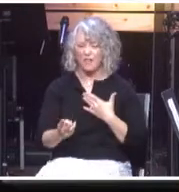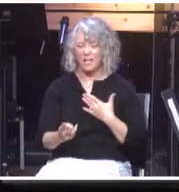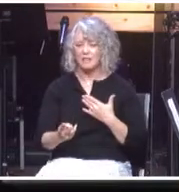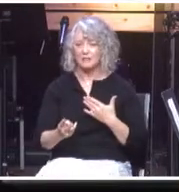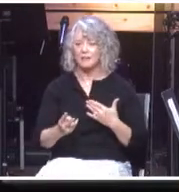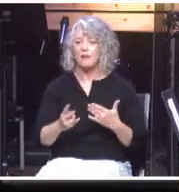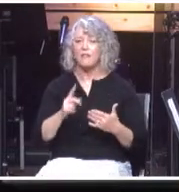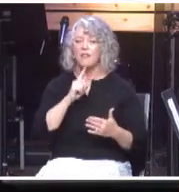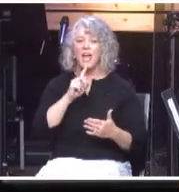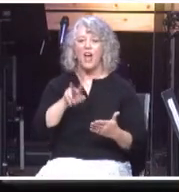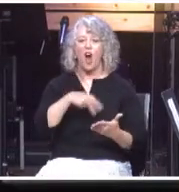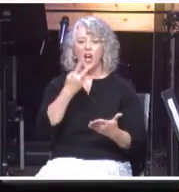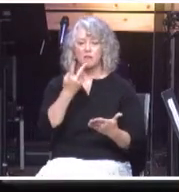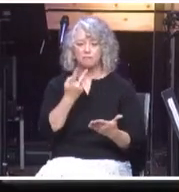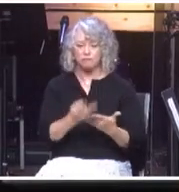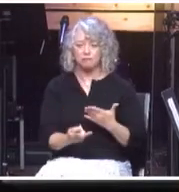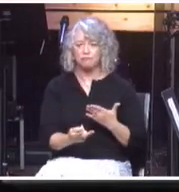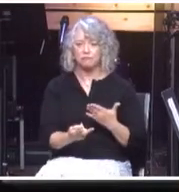to rise."